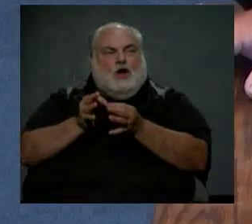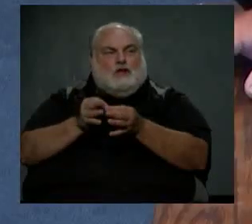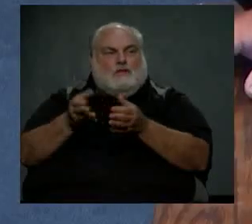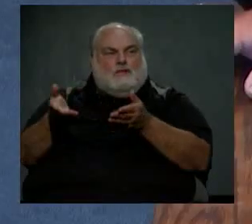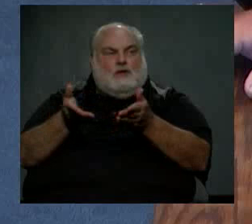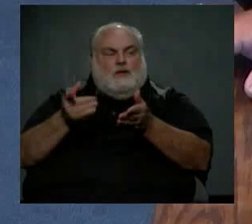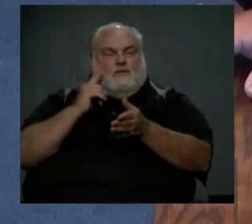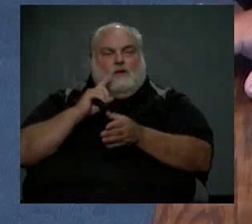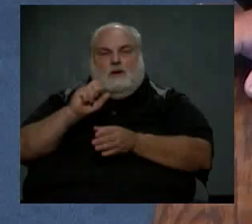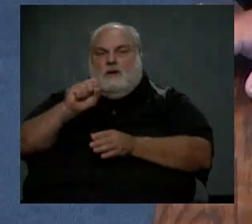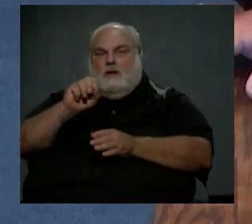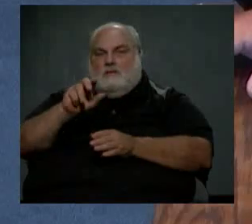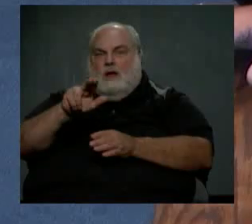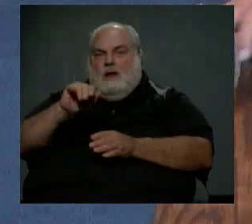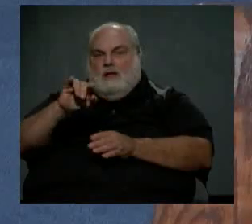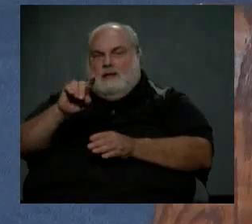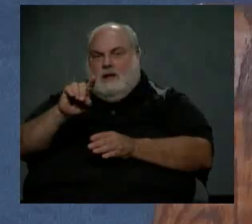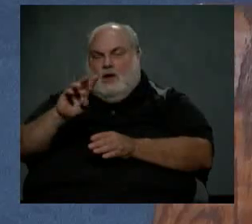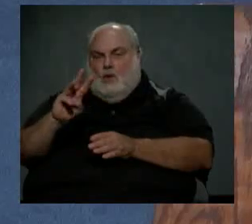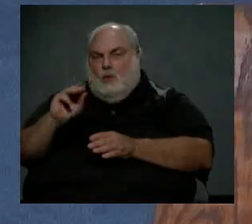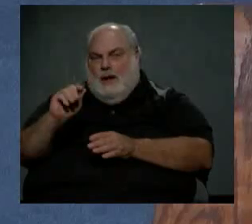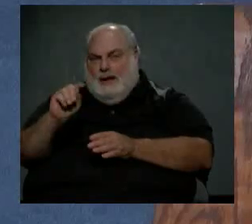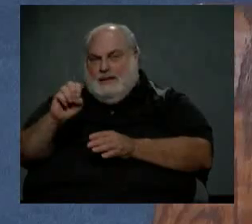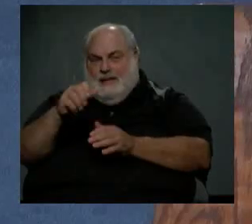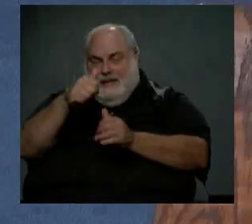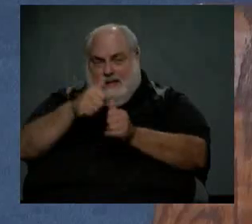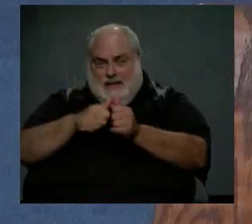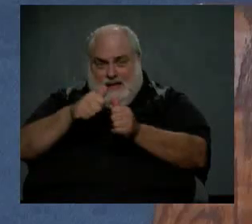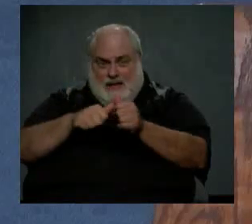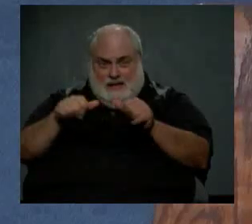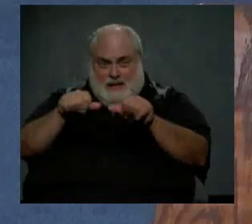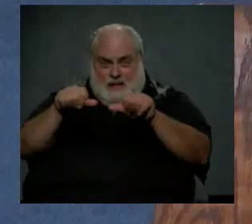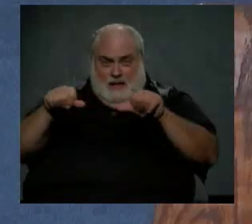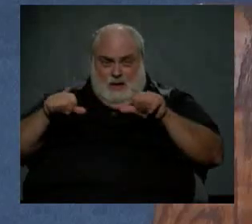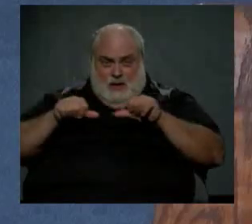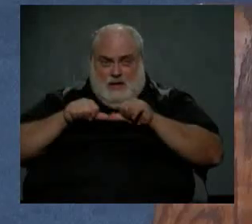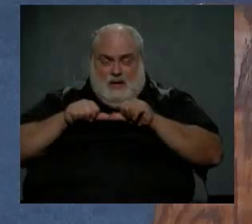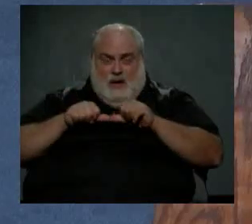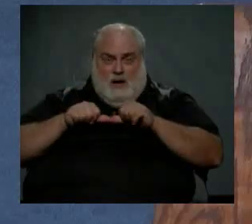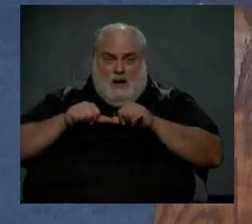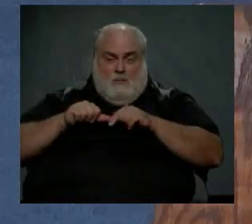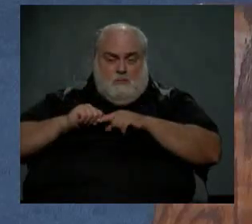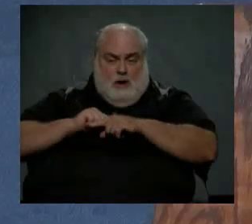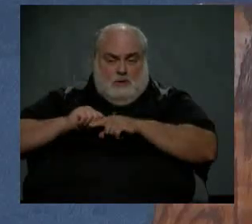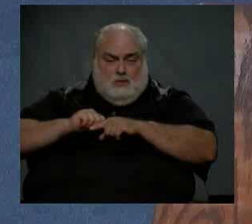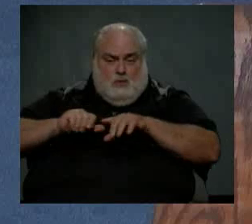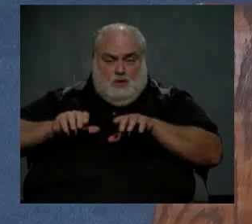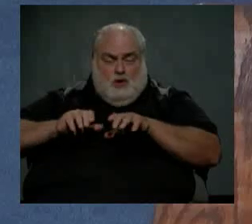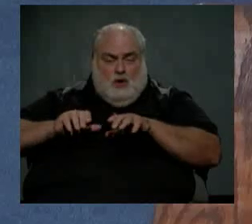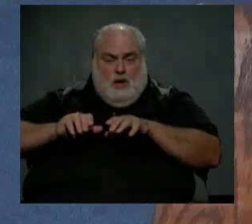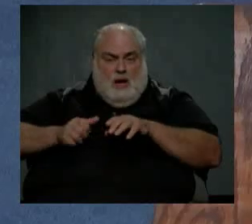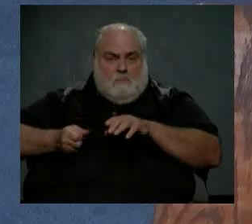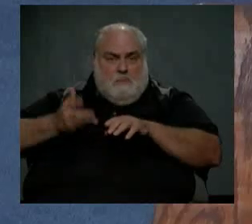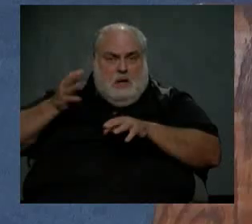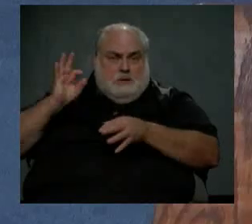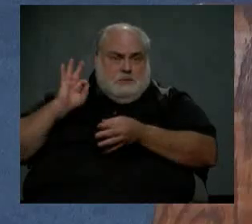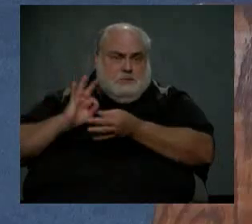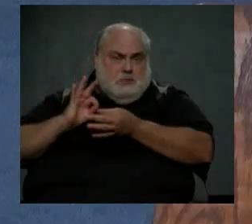for solid waste to look at what each of our different practices that we do cost, trying to break